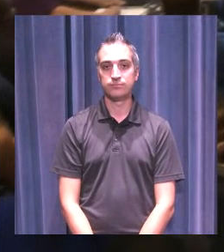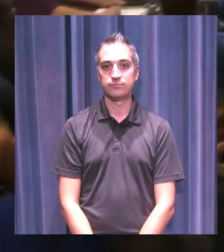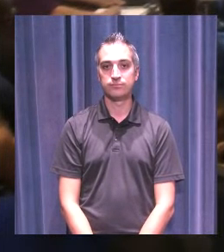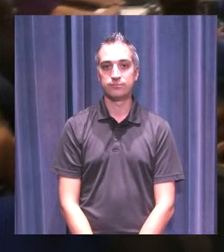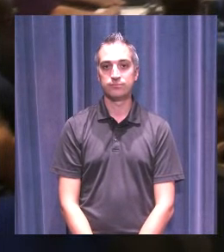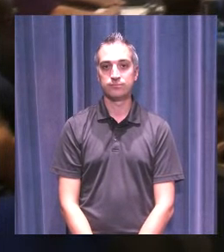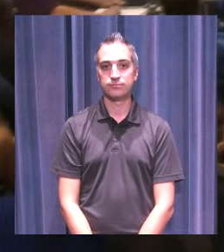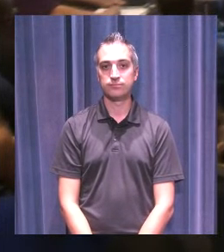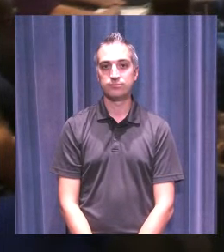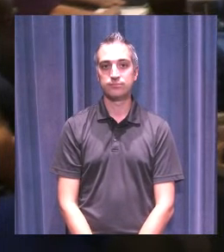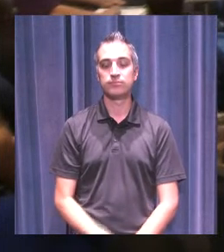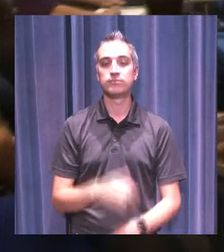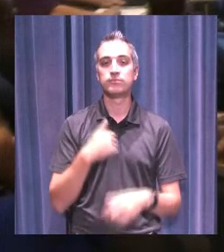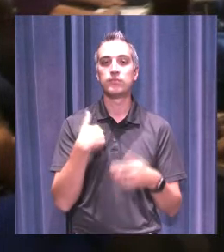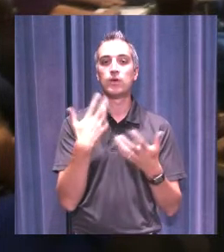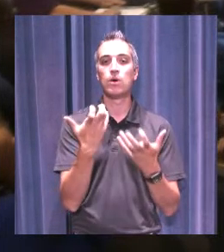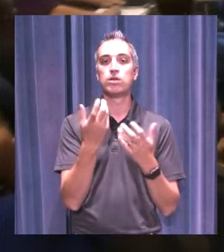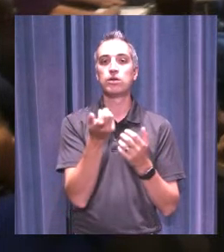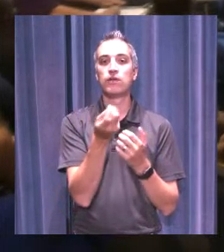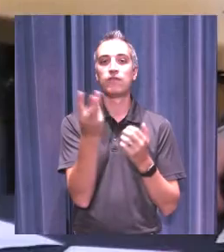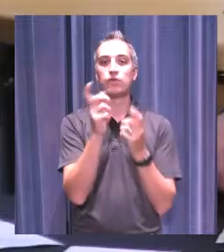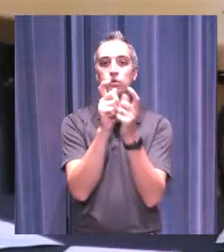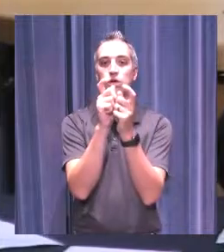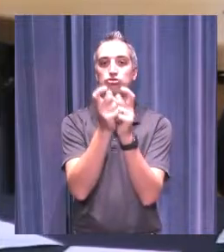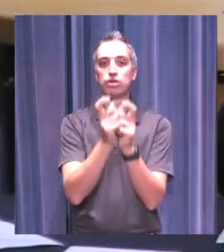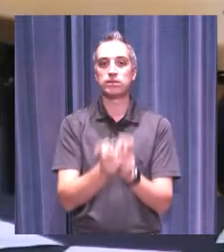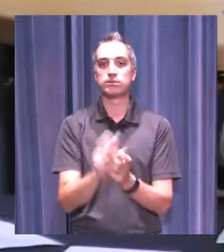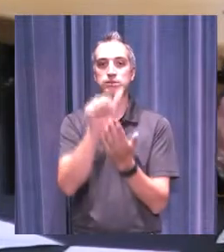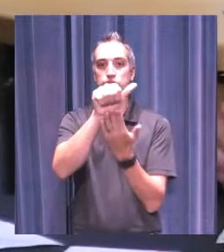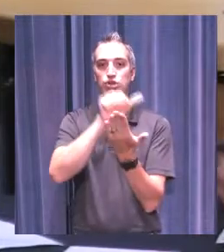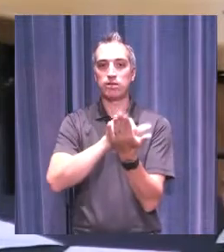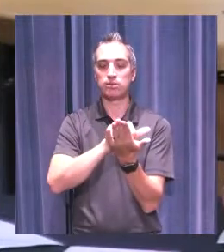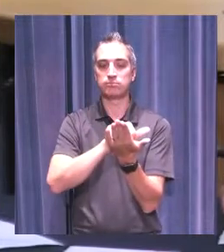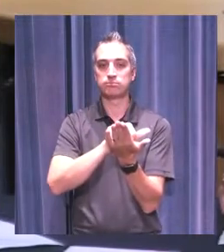I would like to make a few adjustments in the agenda.